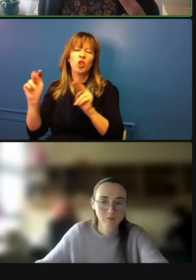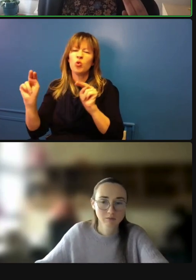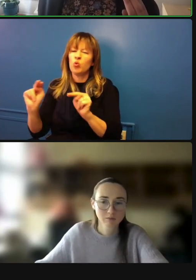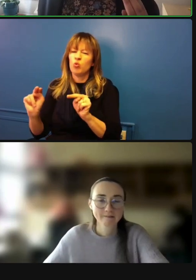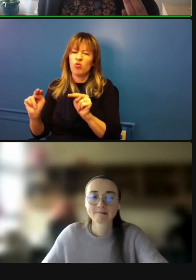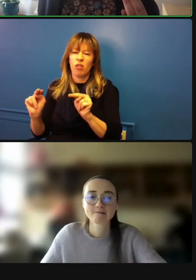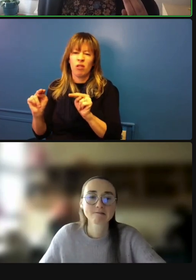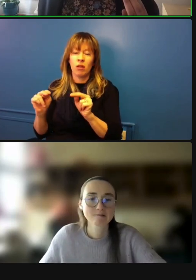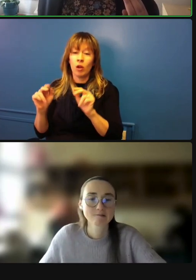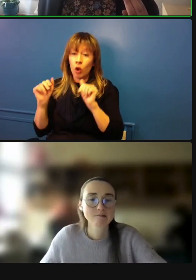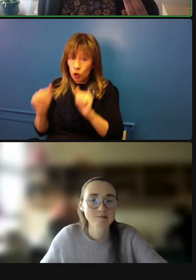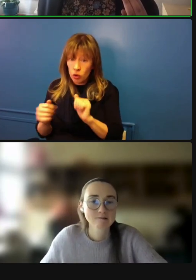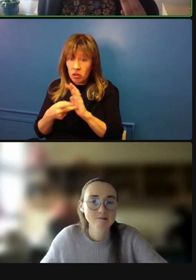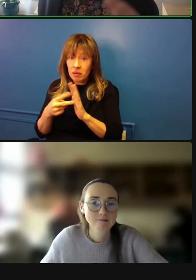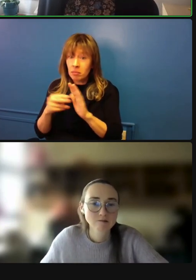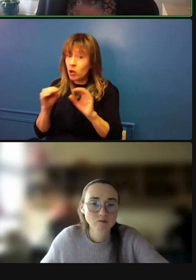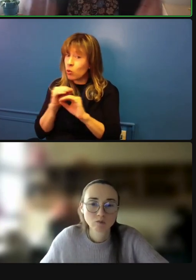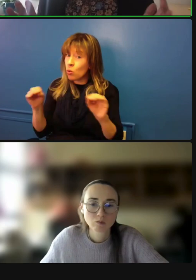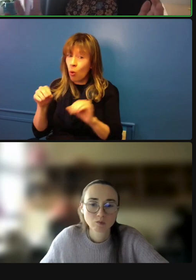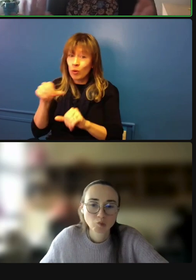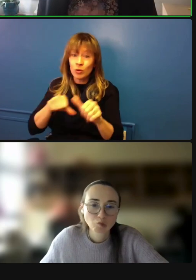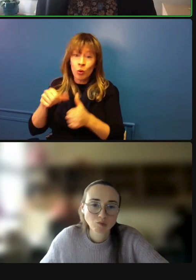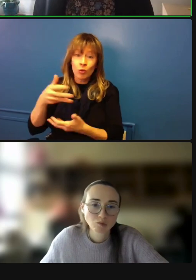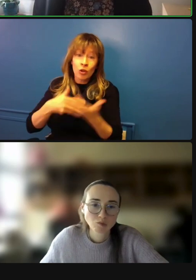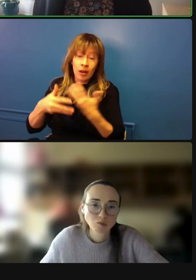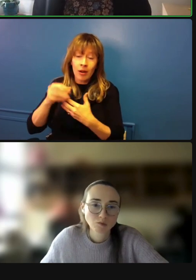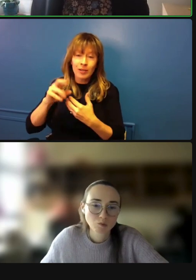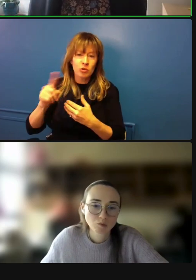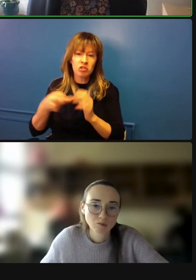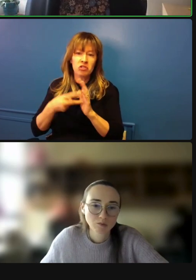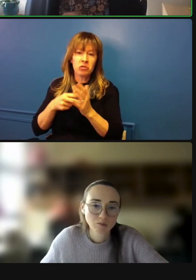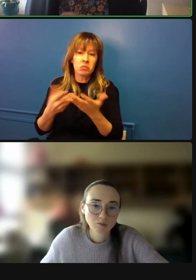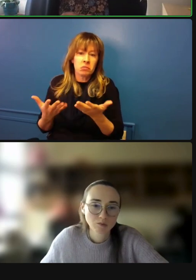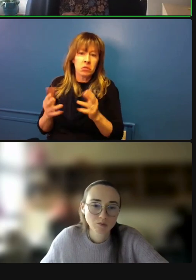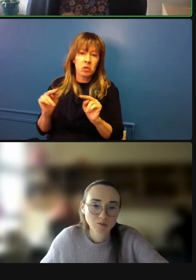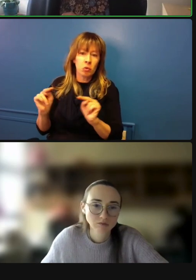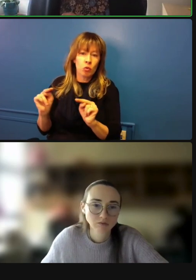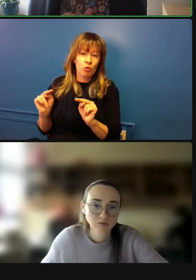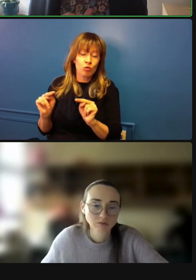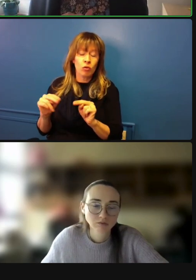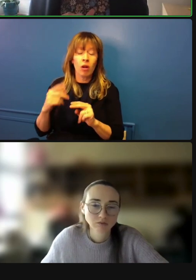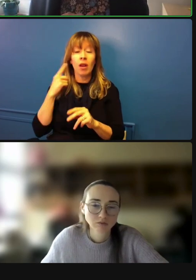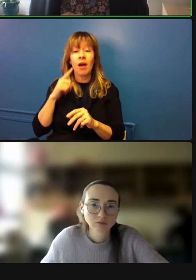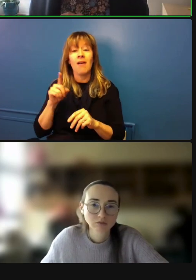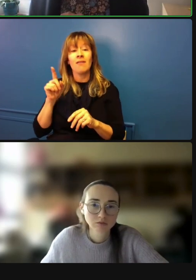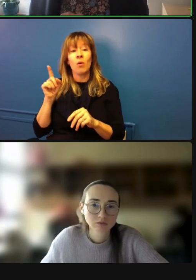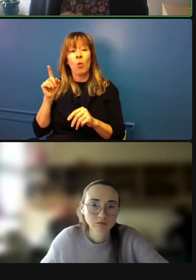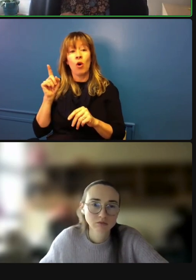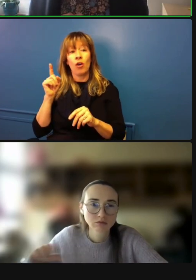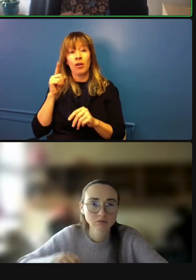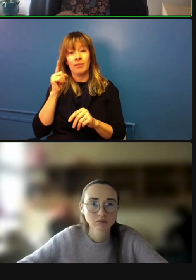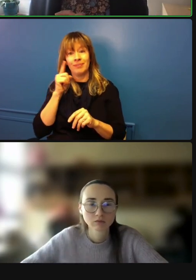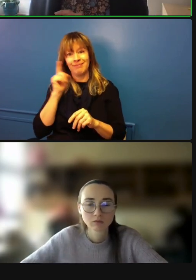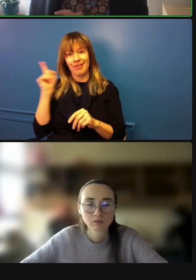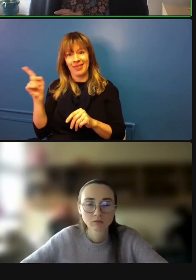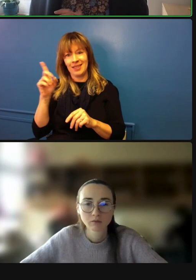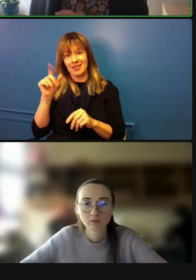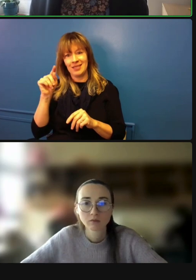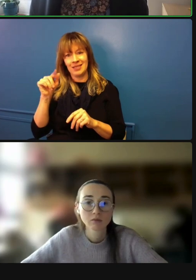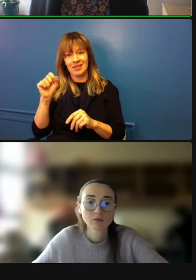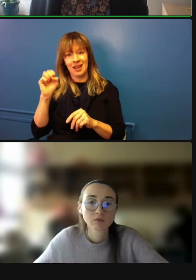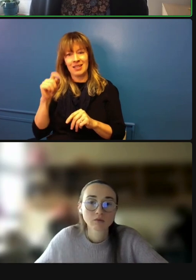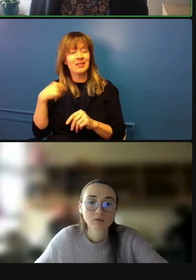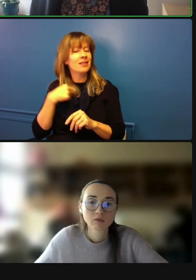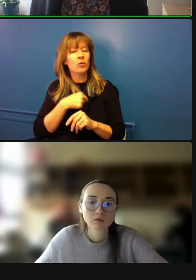could mean no social interaction or could mean just like a neutral interaction. For this data set, we did not go through and